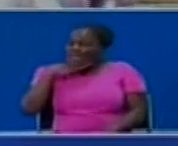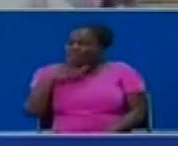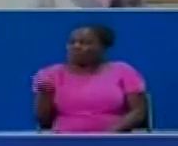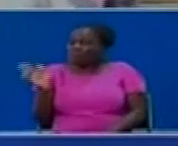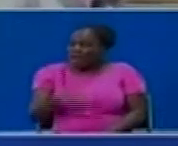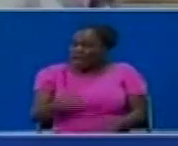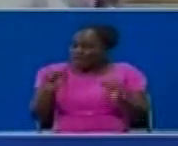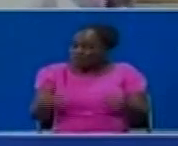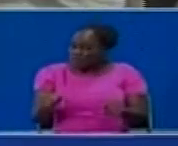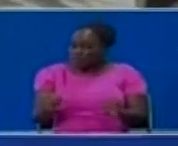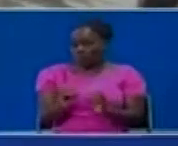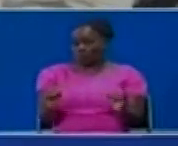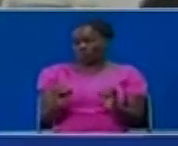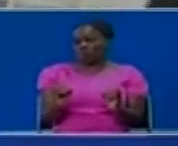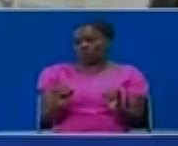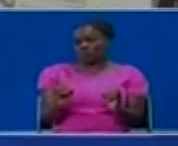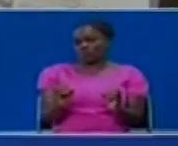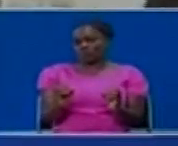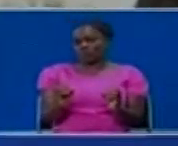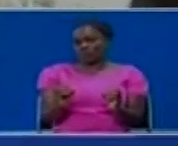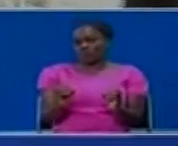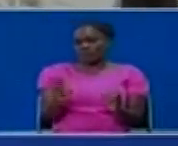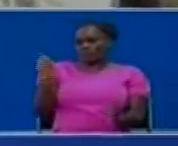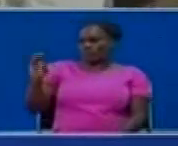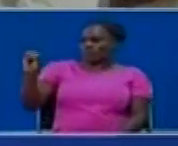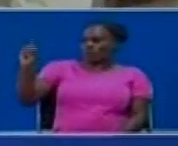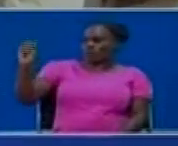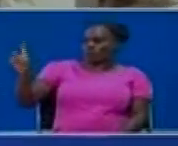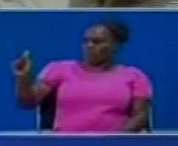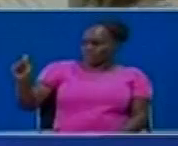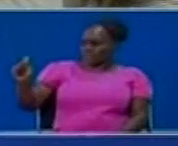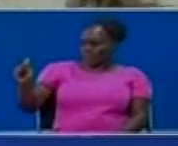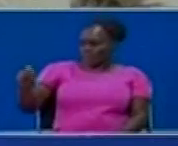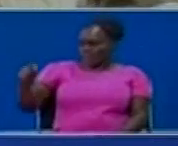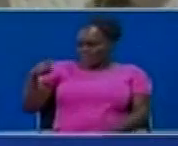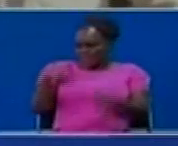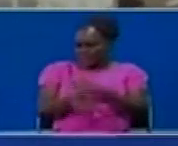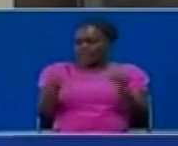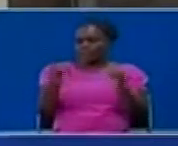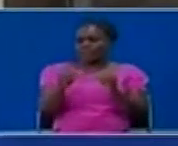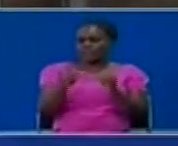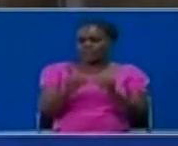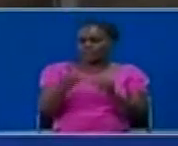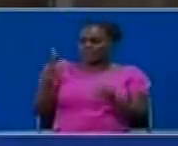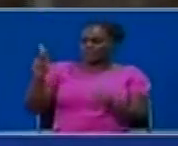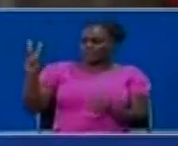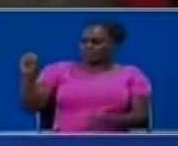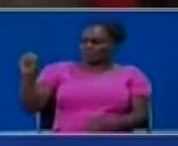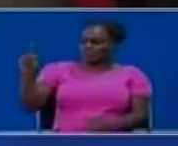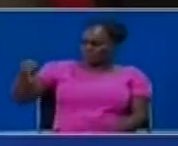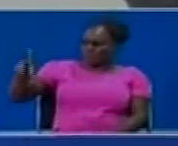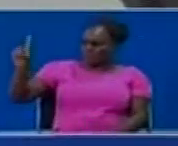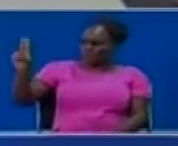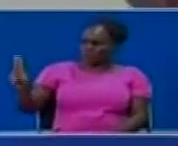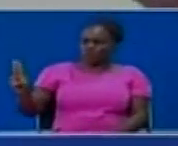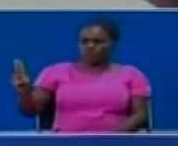wewe bado utapewa pesa yako. Bomet Governor Isaac Ruto is reported to have stormed into a meeting between the KMPDU and the